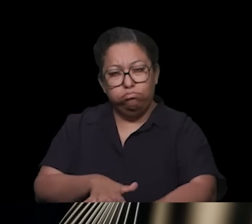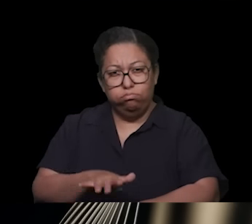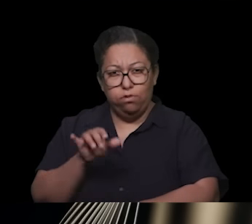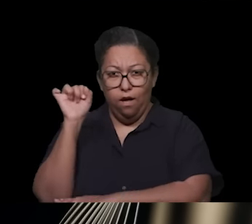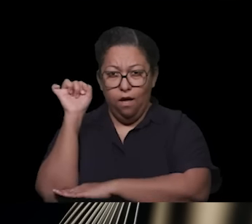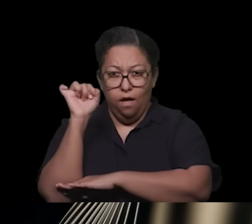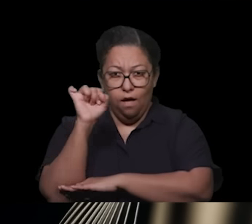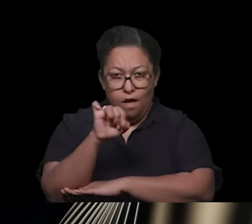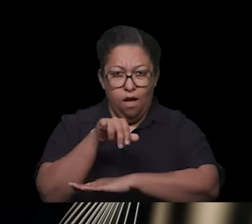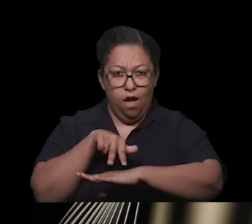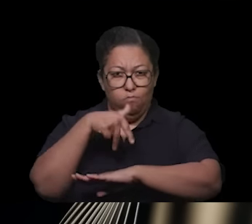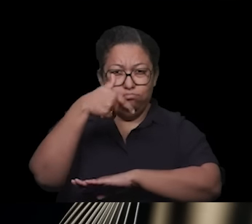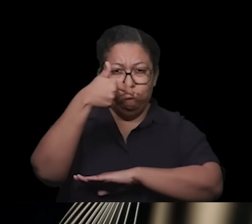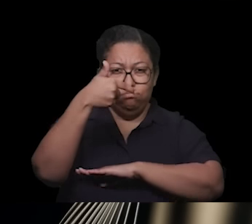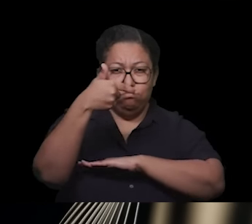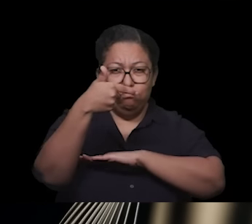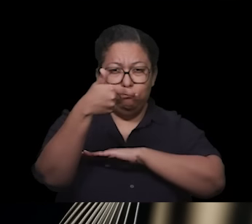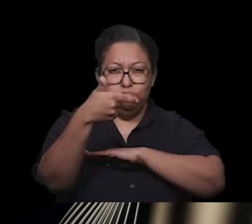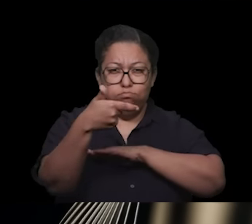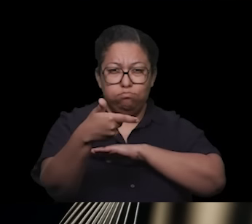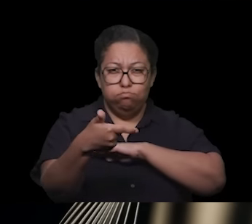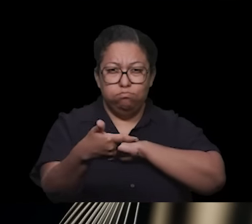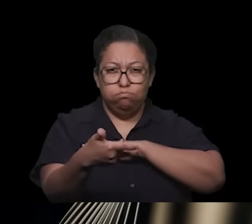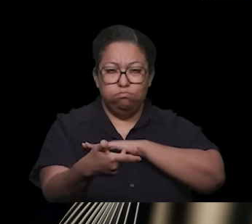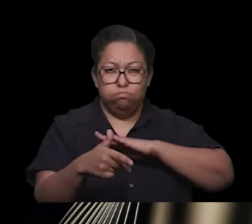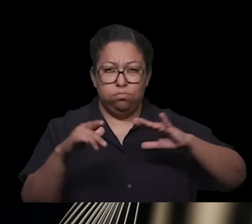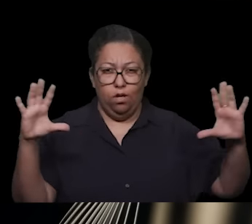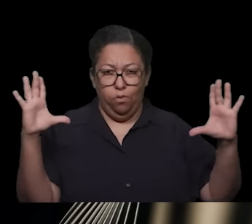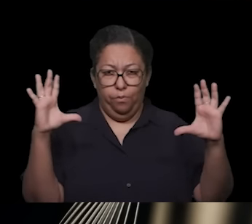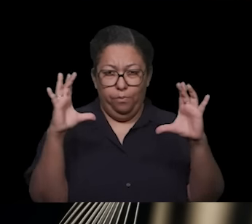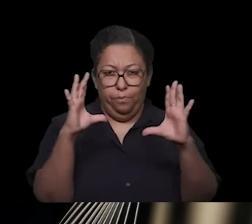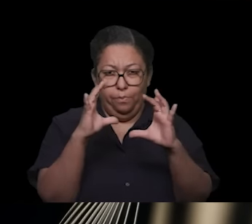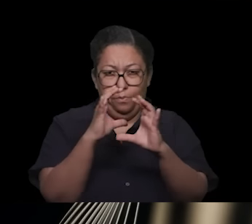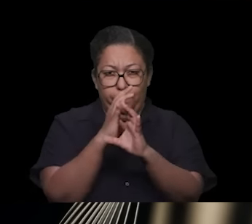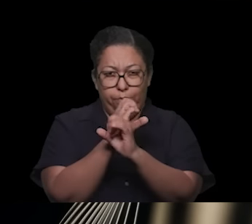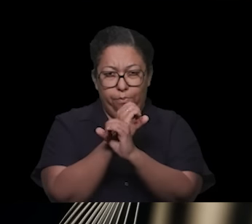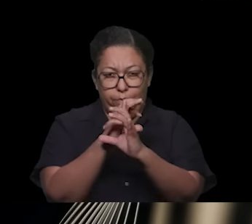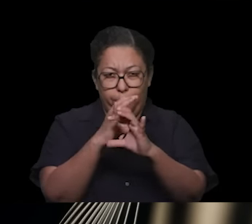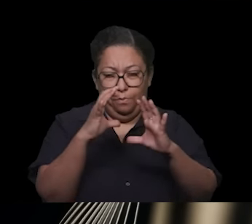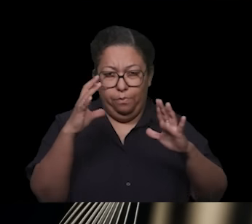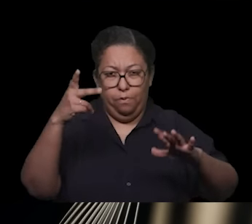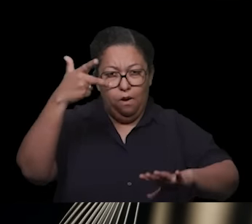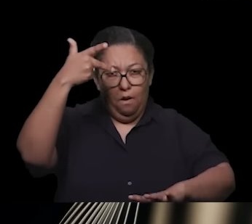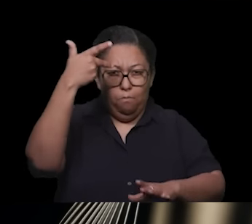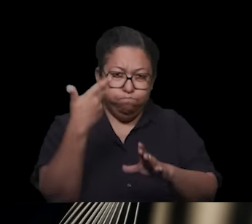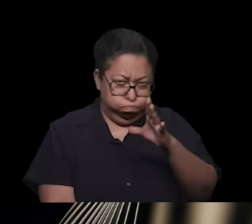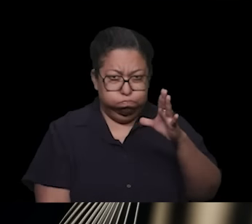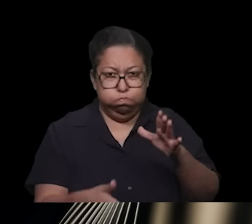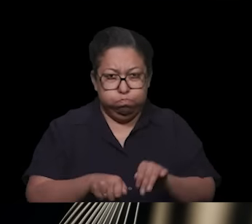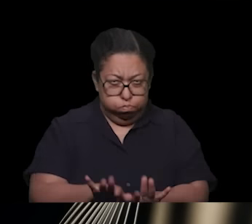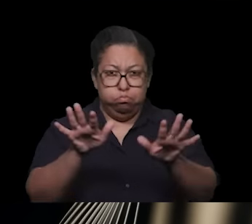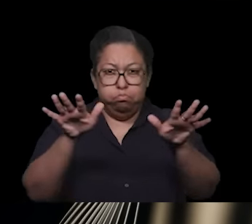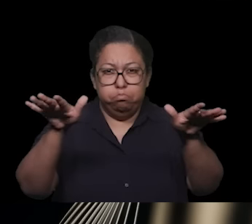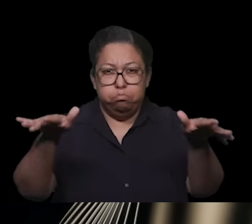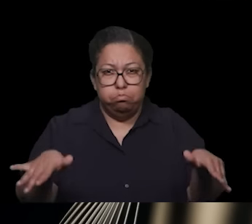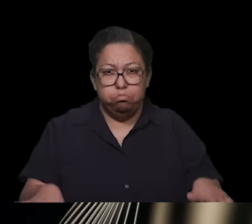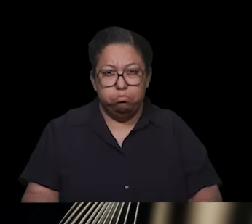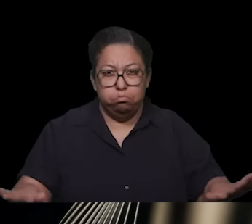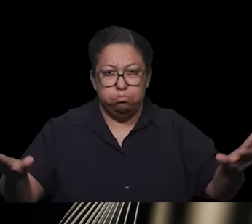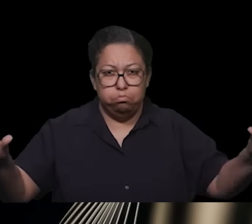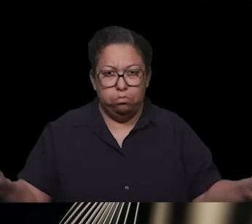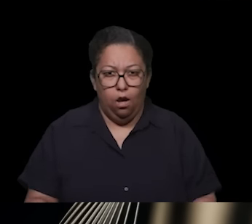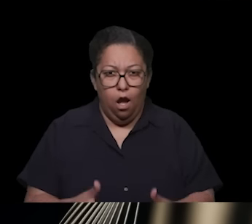her. She leans forward and plunges toward the water in slow motion. The colors fade to black and white. The impact sends waves sloshing, opening